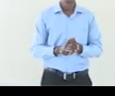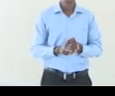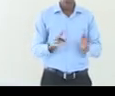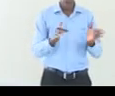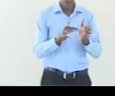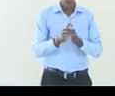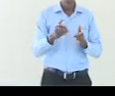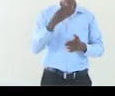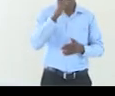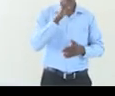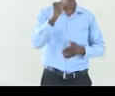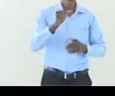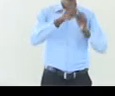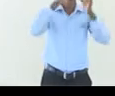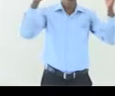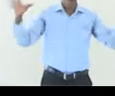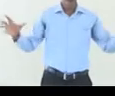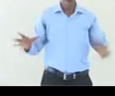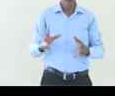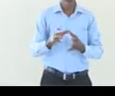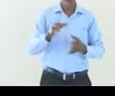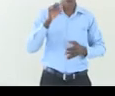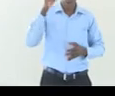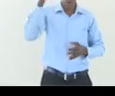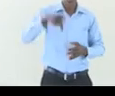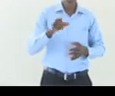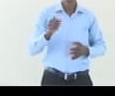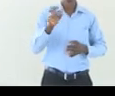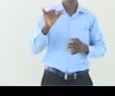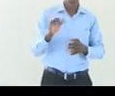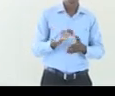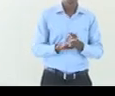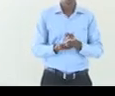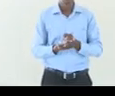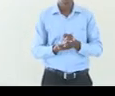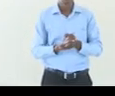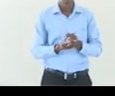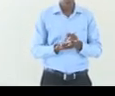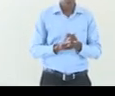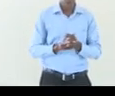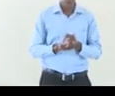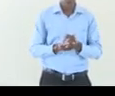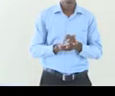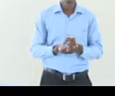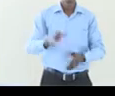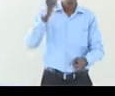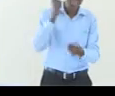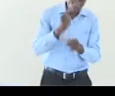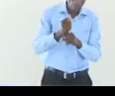Jesus was not a crowd puller. The genuine preacher of the gospel is not a crowd